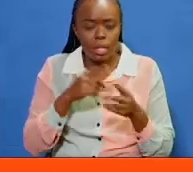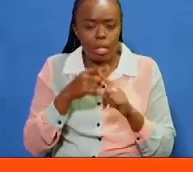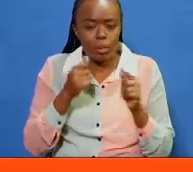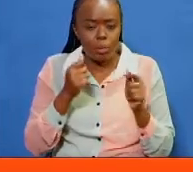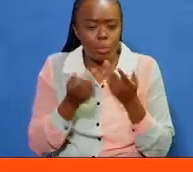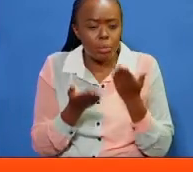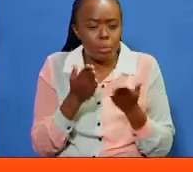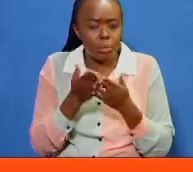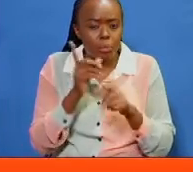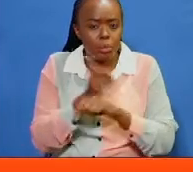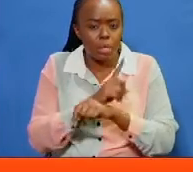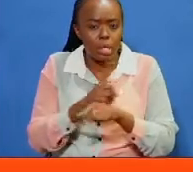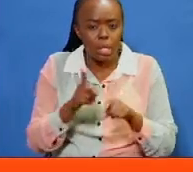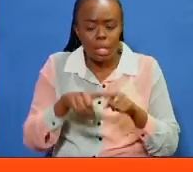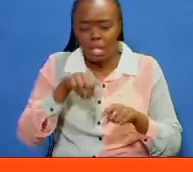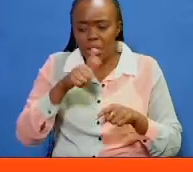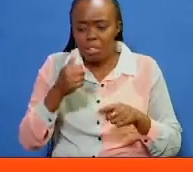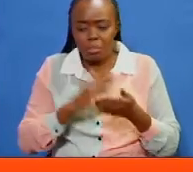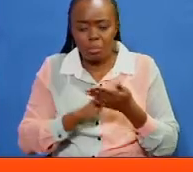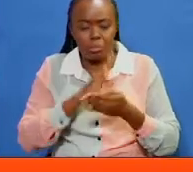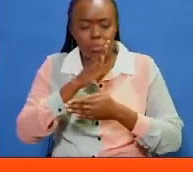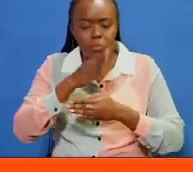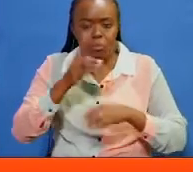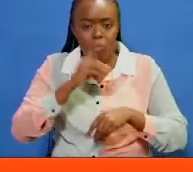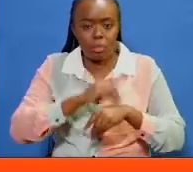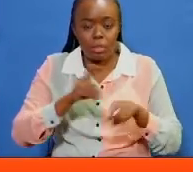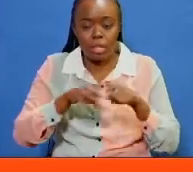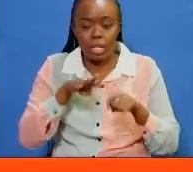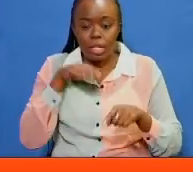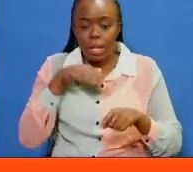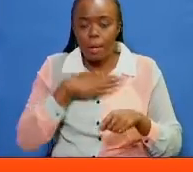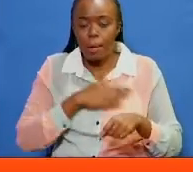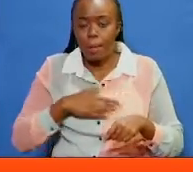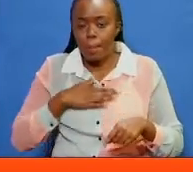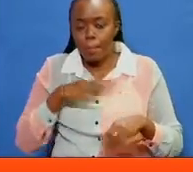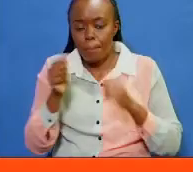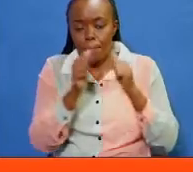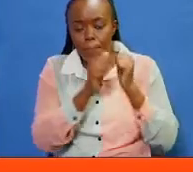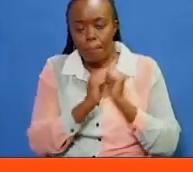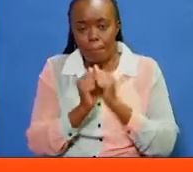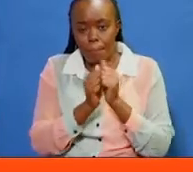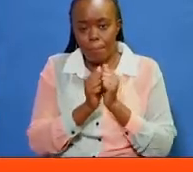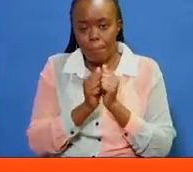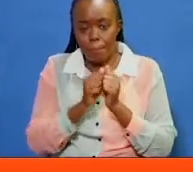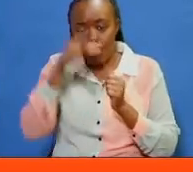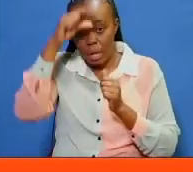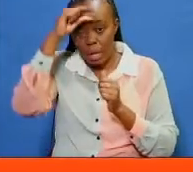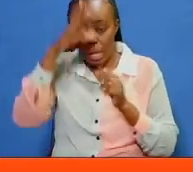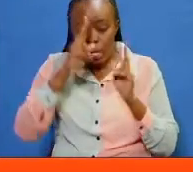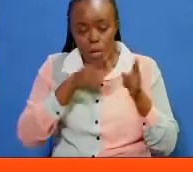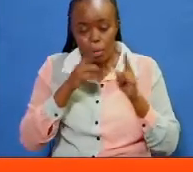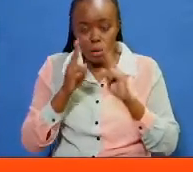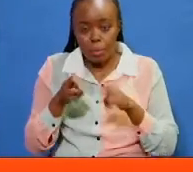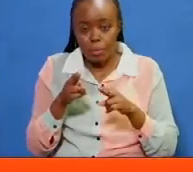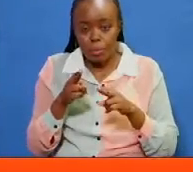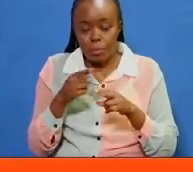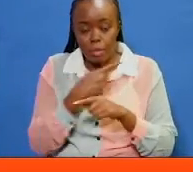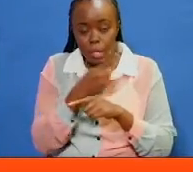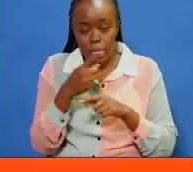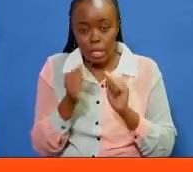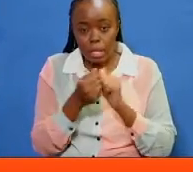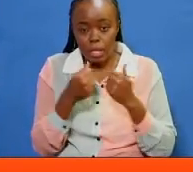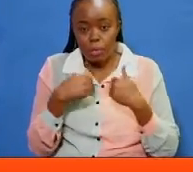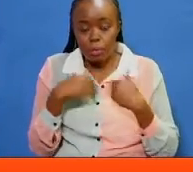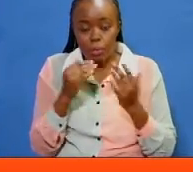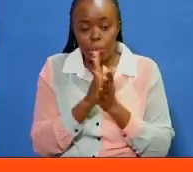alafu inafungwa until the following day. Na tunaomba tu serikali ya county pamoja na serikali ya national, hii ni kwe